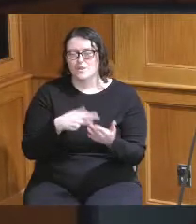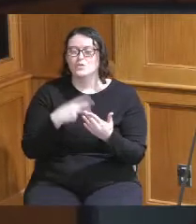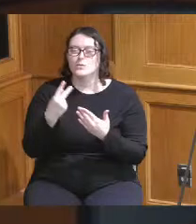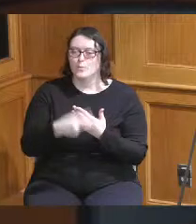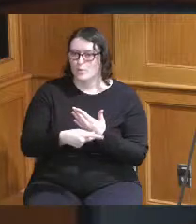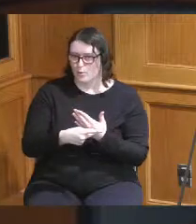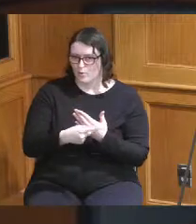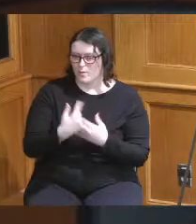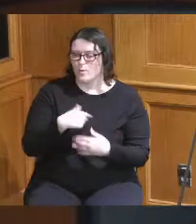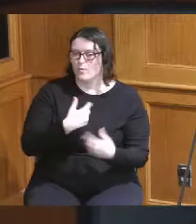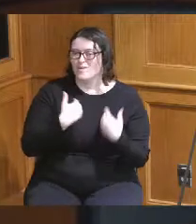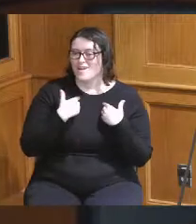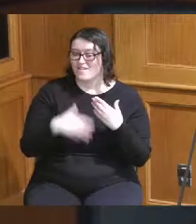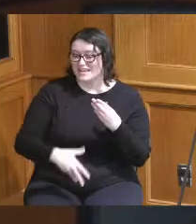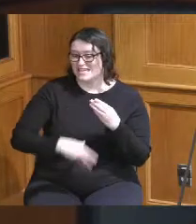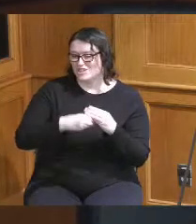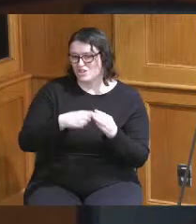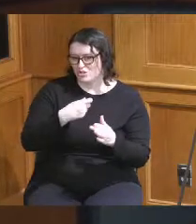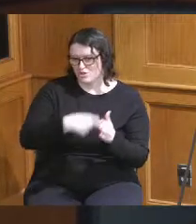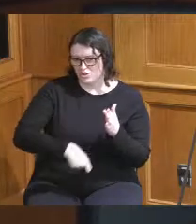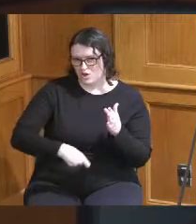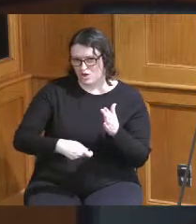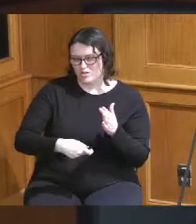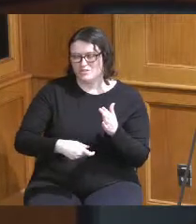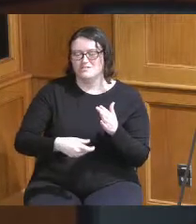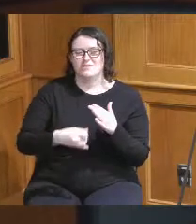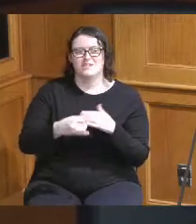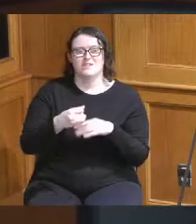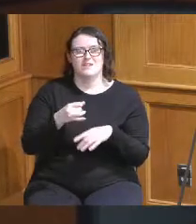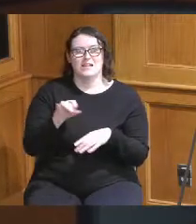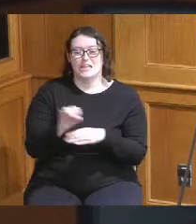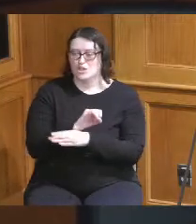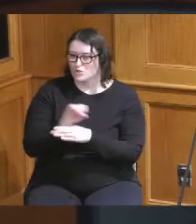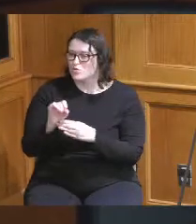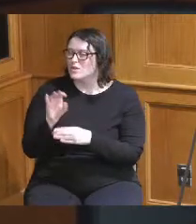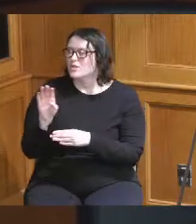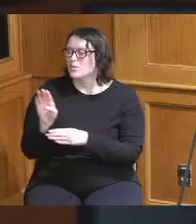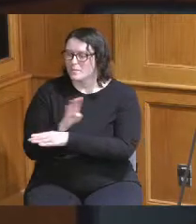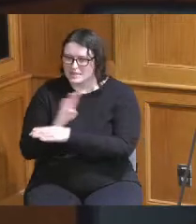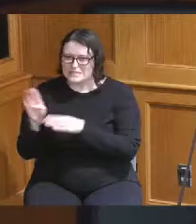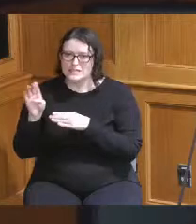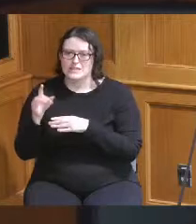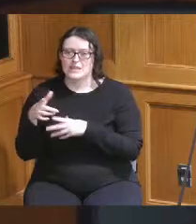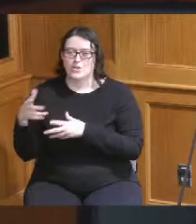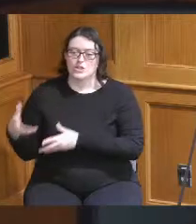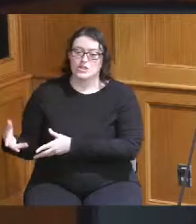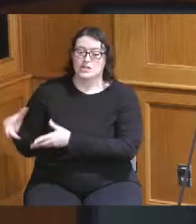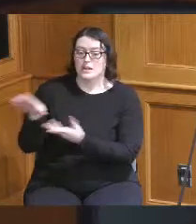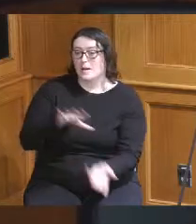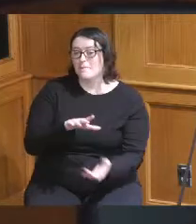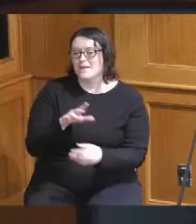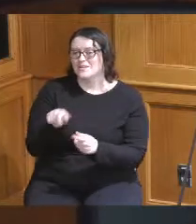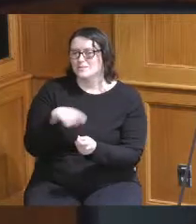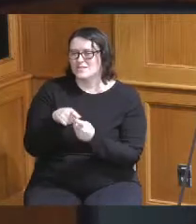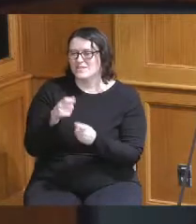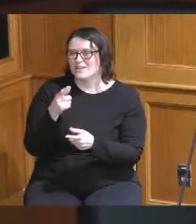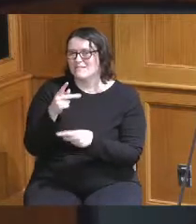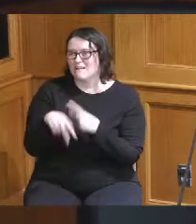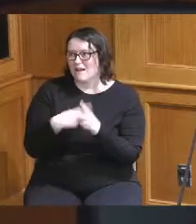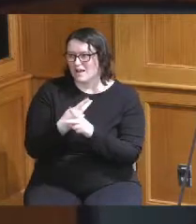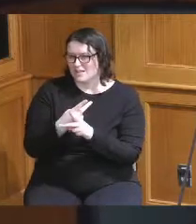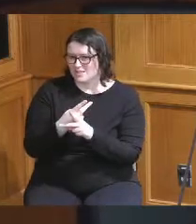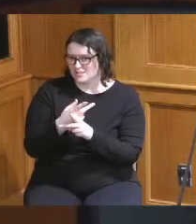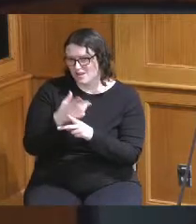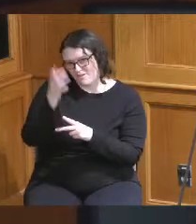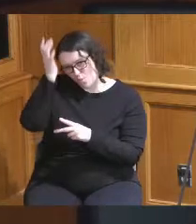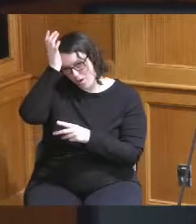where we have an additional charge on those industries or businesses that are dumping certain kinds of waste into the system. And I